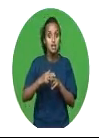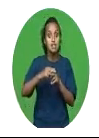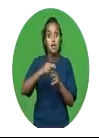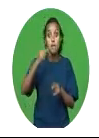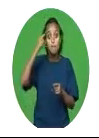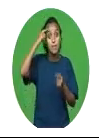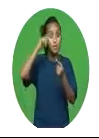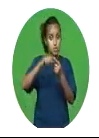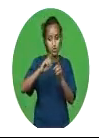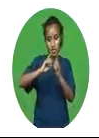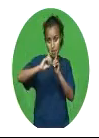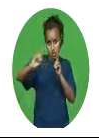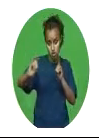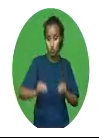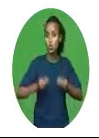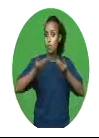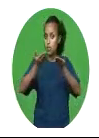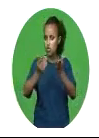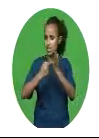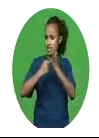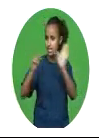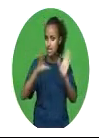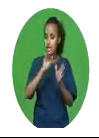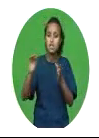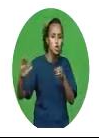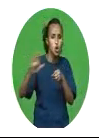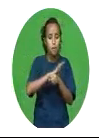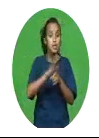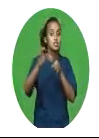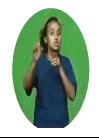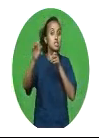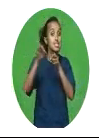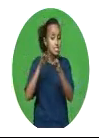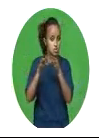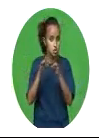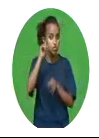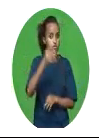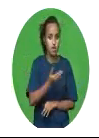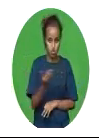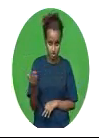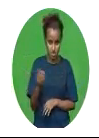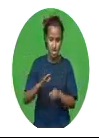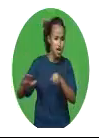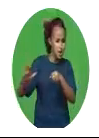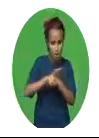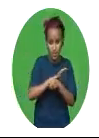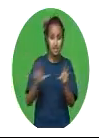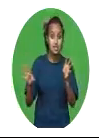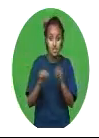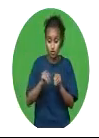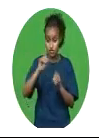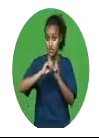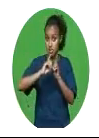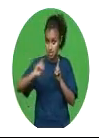of dimensioning is to provide a clear and complete description of an object. A complete set of